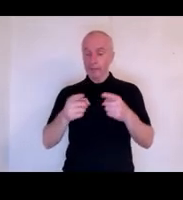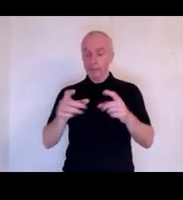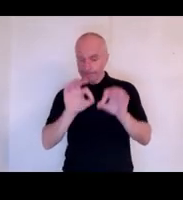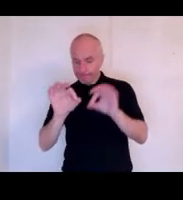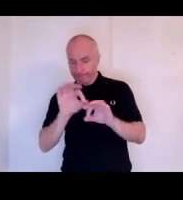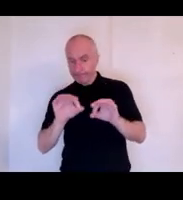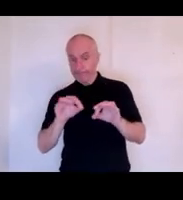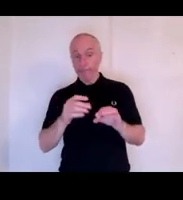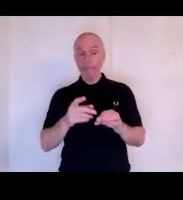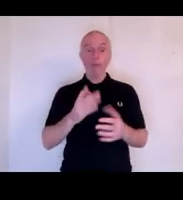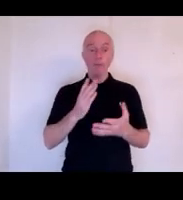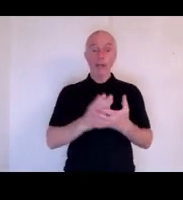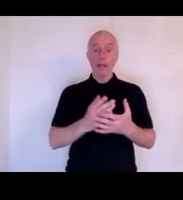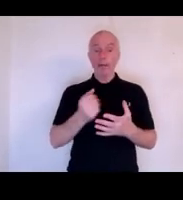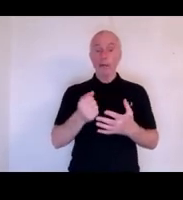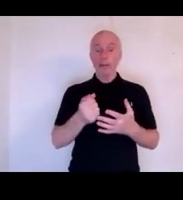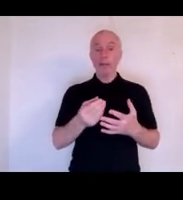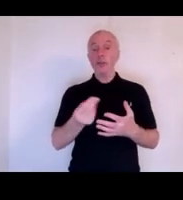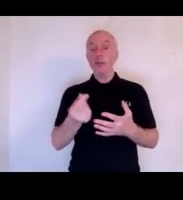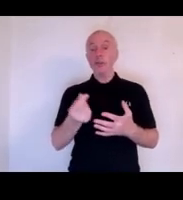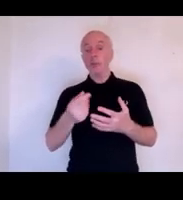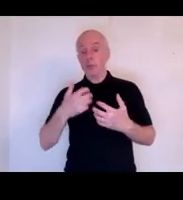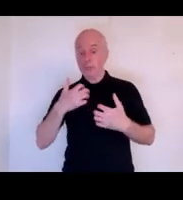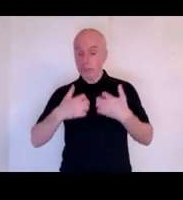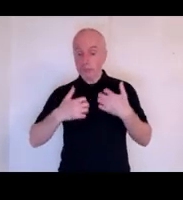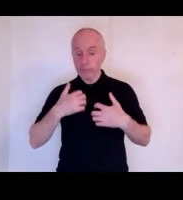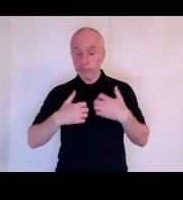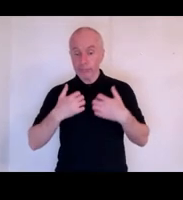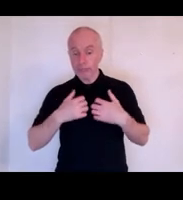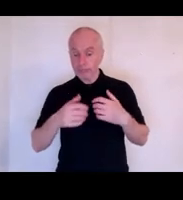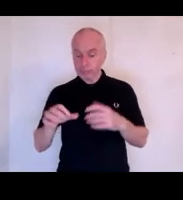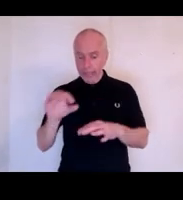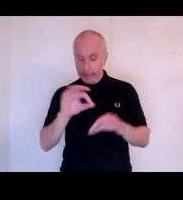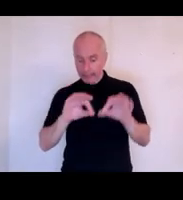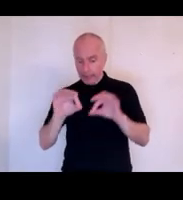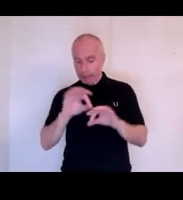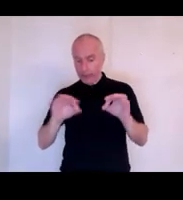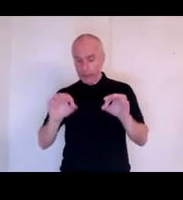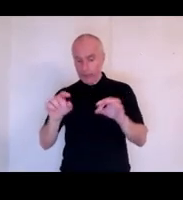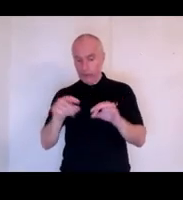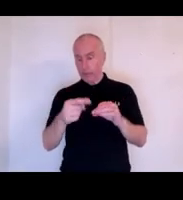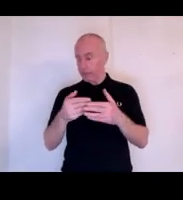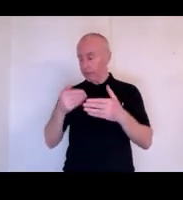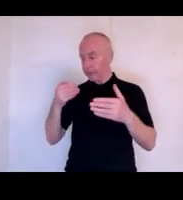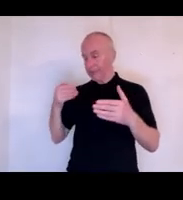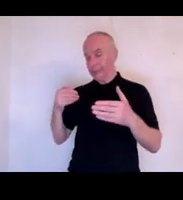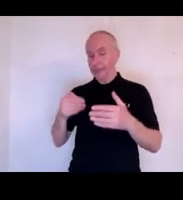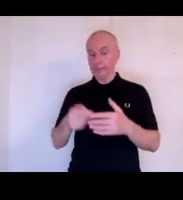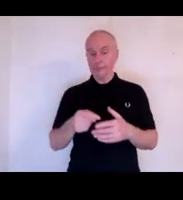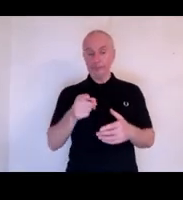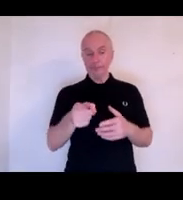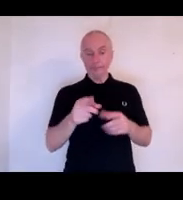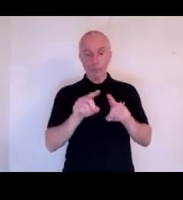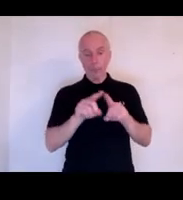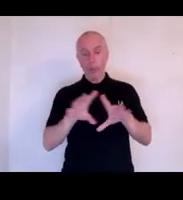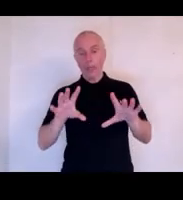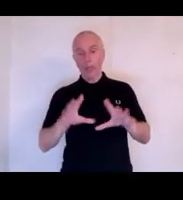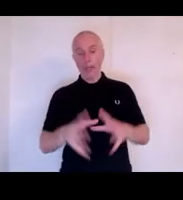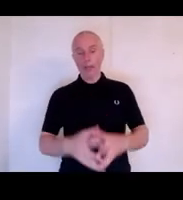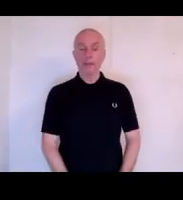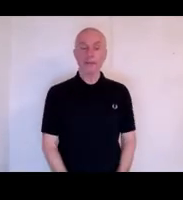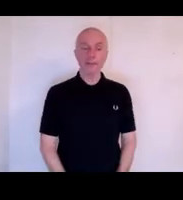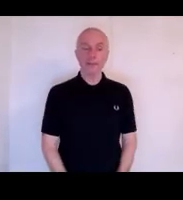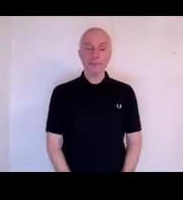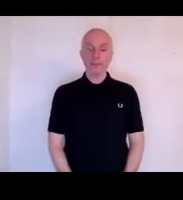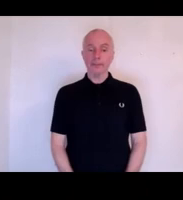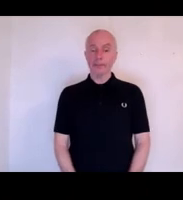experimental rigs, and that's what I'm going to talk to you a bit about through the next part of the talk, is what some of these experiments look like. And the one